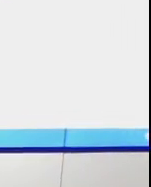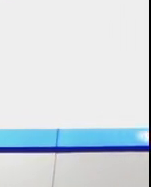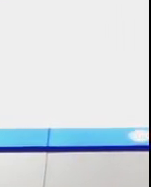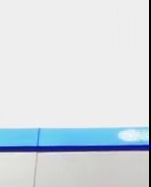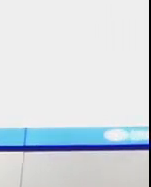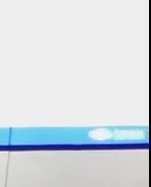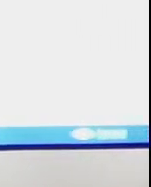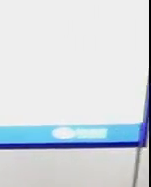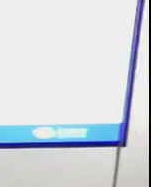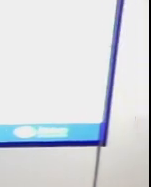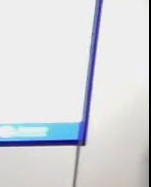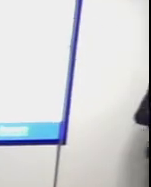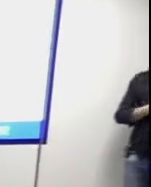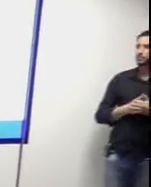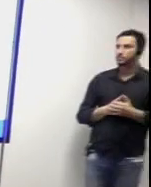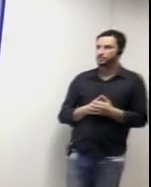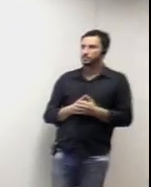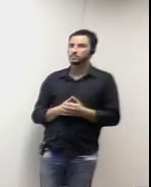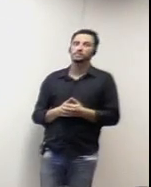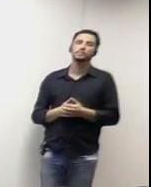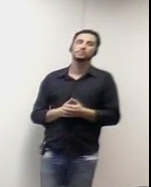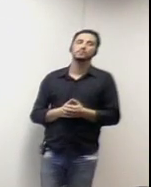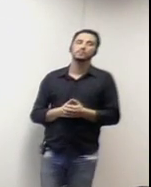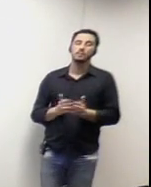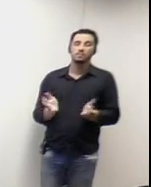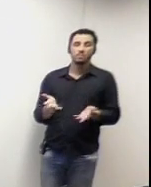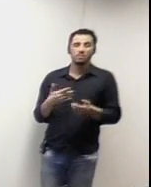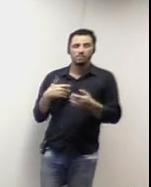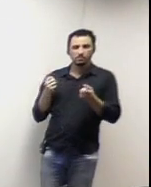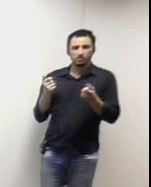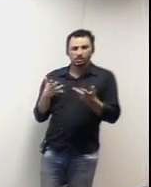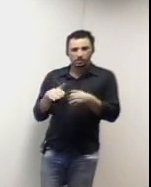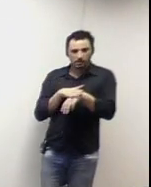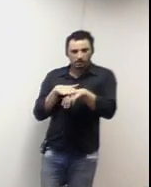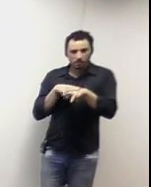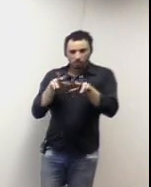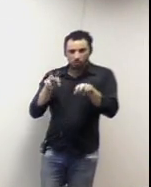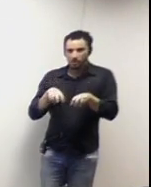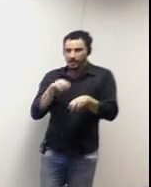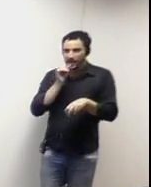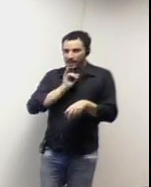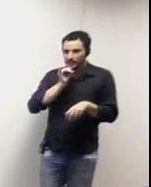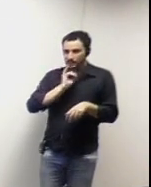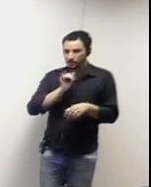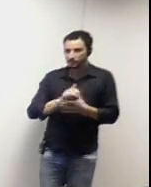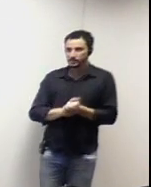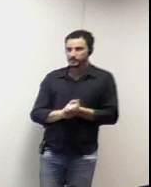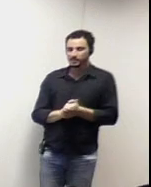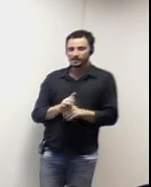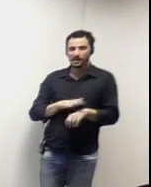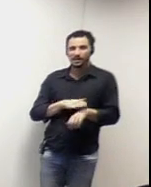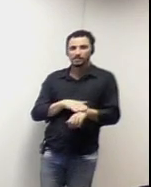Okay, so I'm gonna go through a number of examples. See how much time I have left.